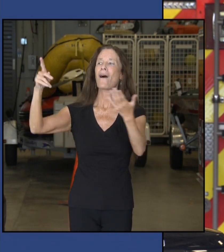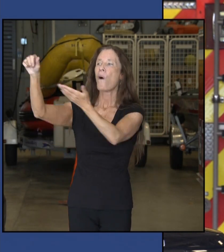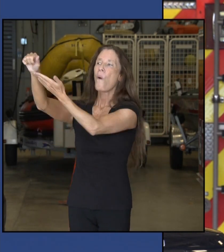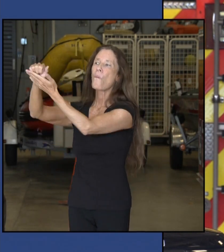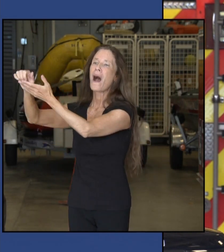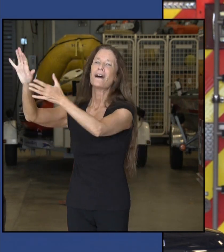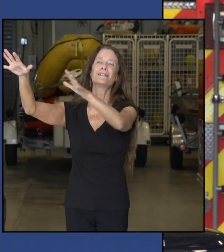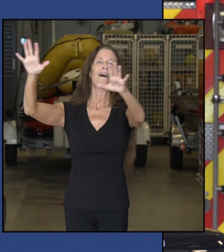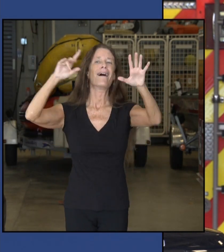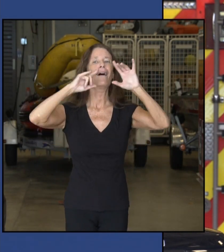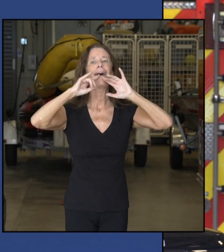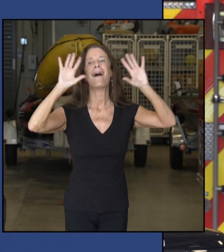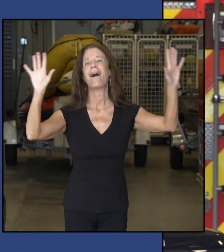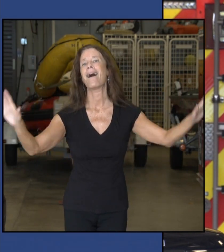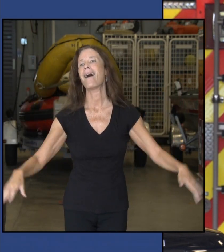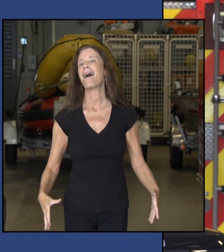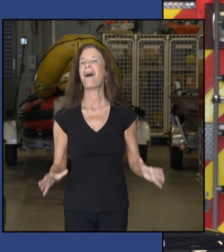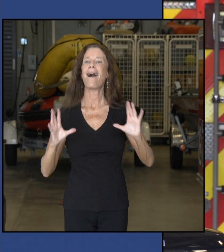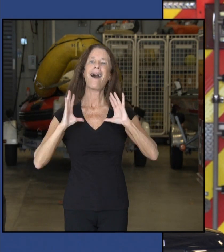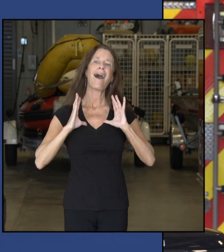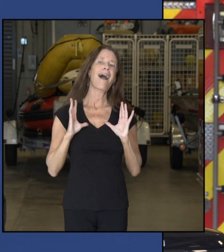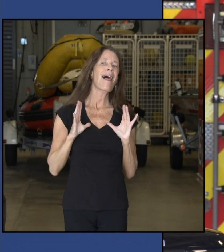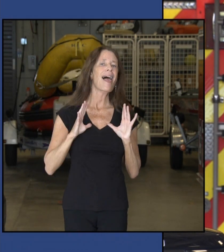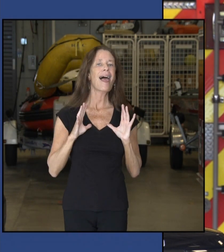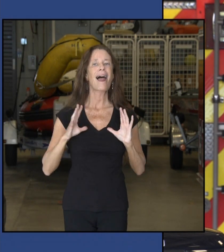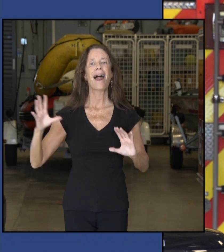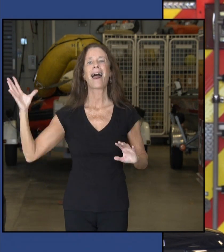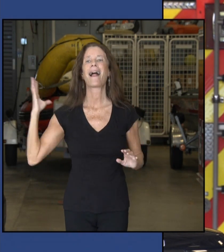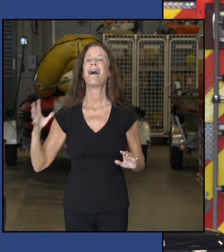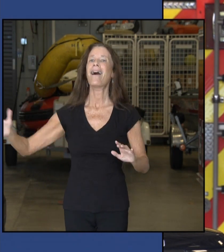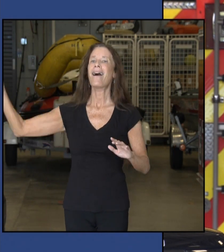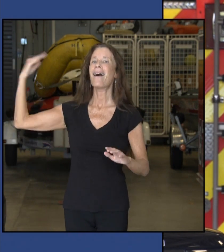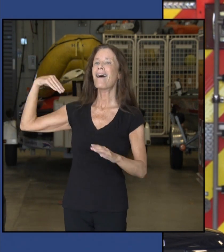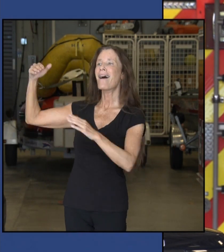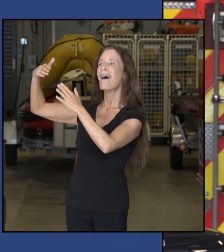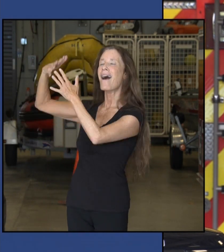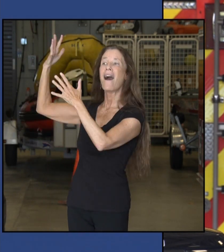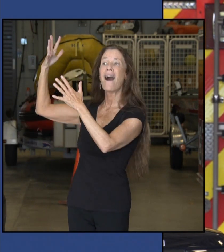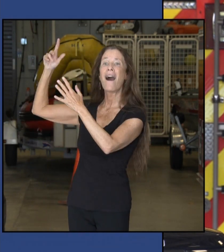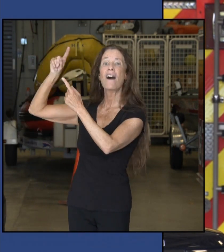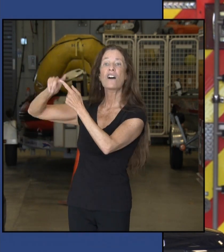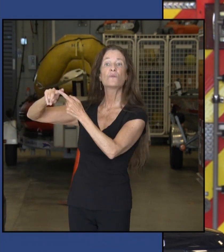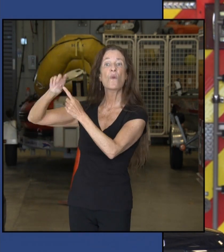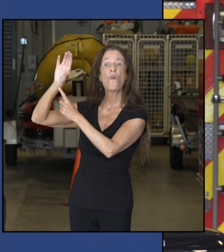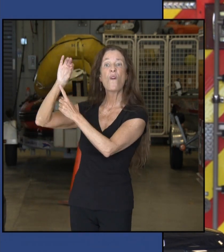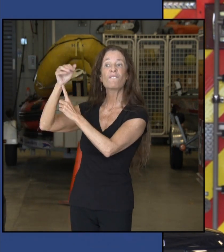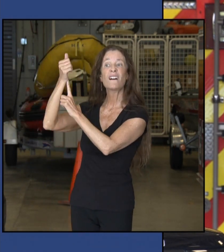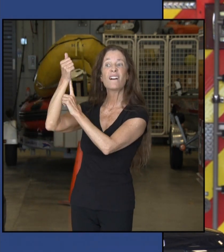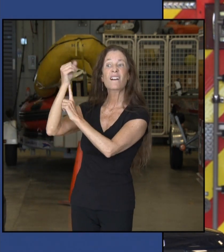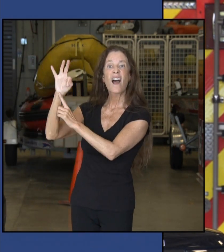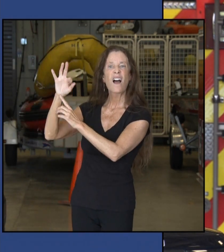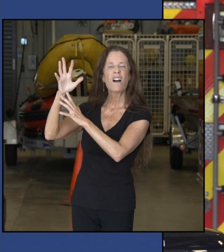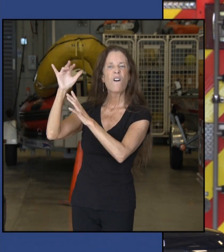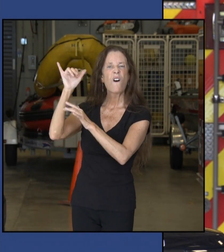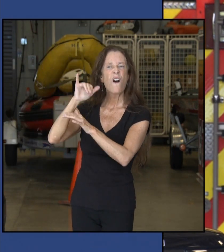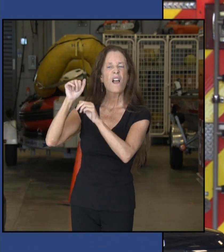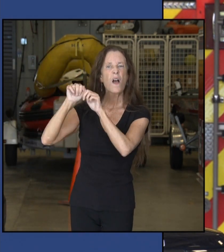do. The pandemic, though, has shone a light on just how valuable restaurants are in the daily